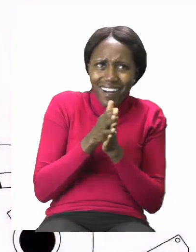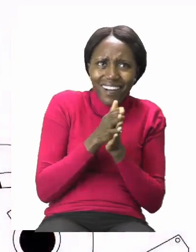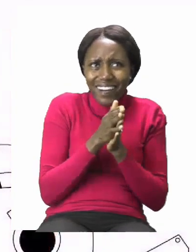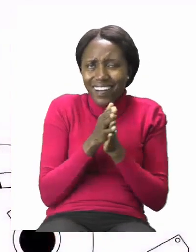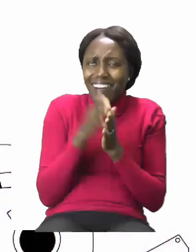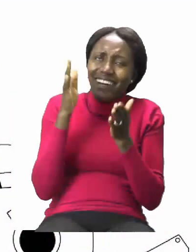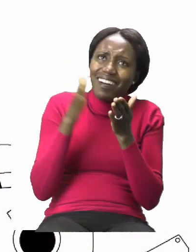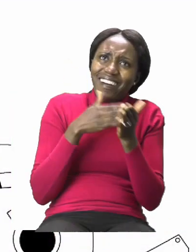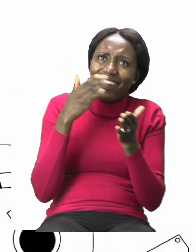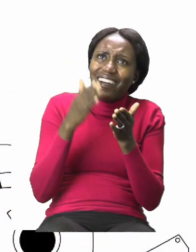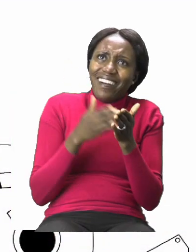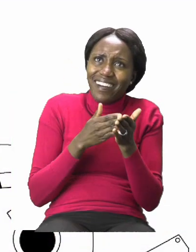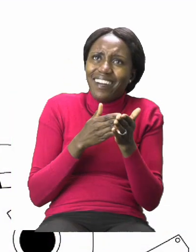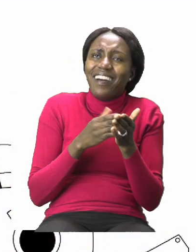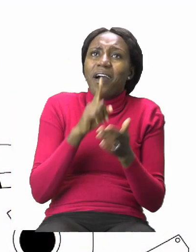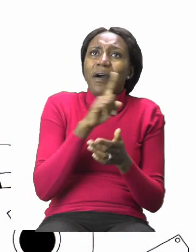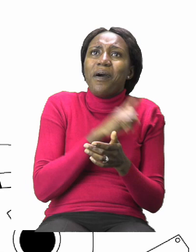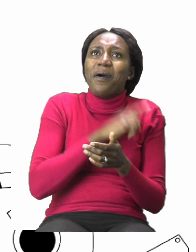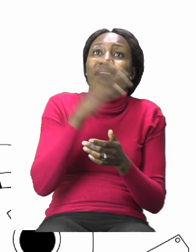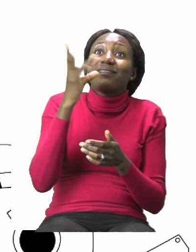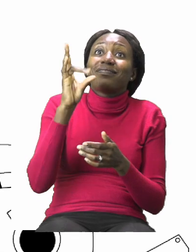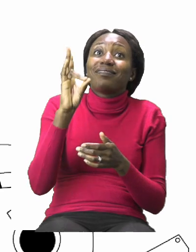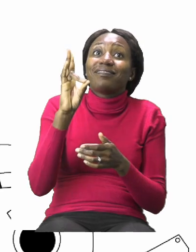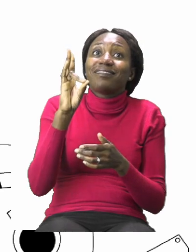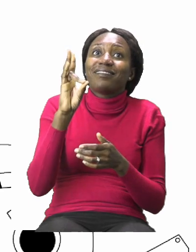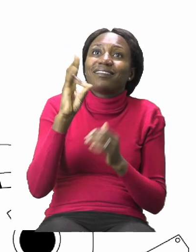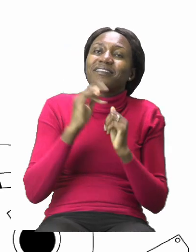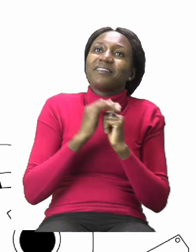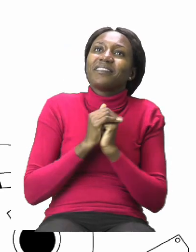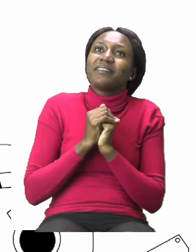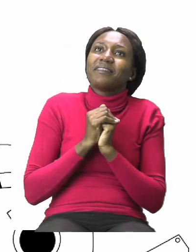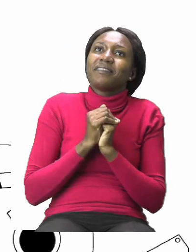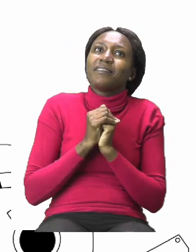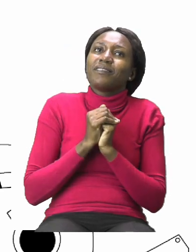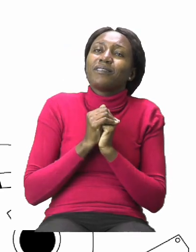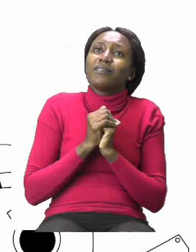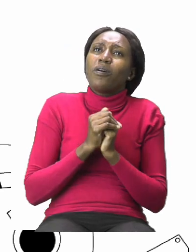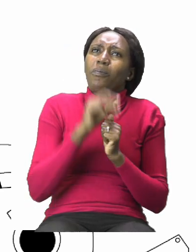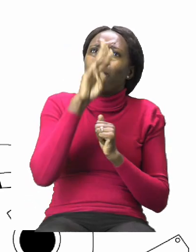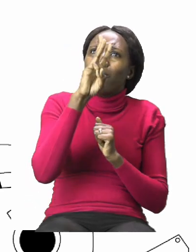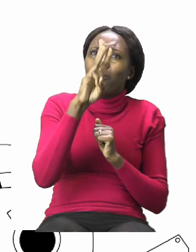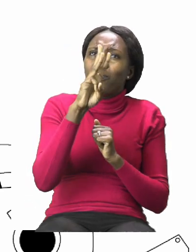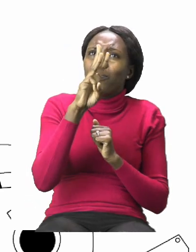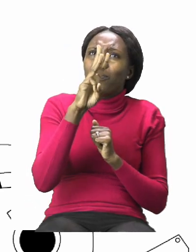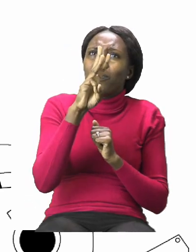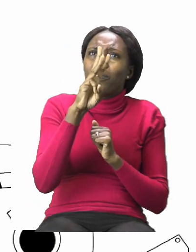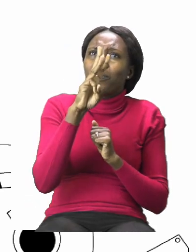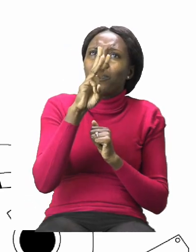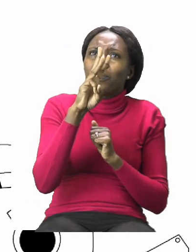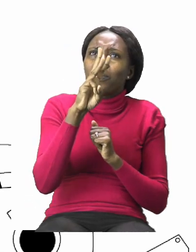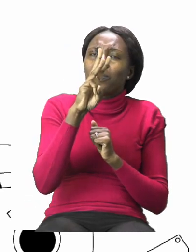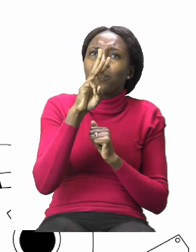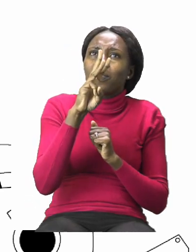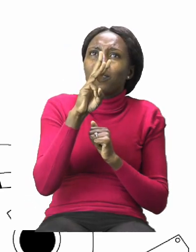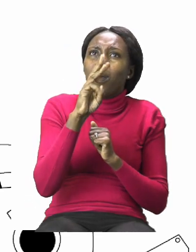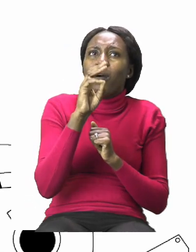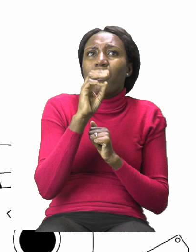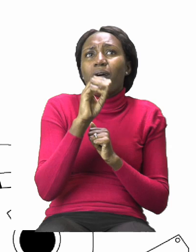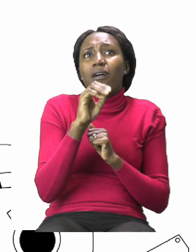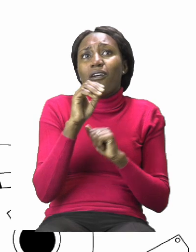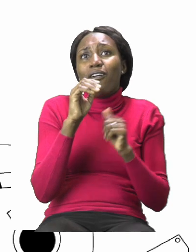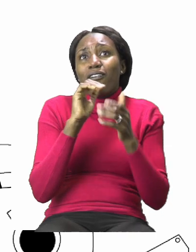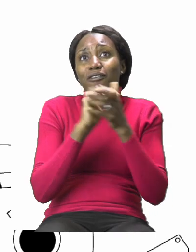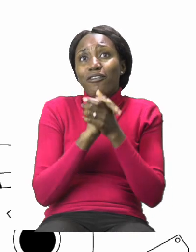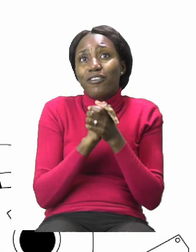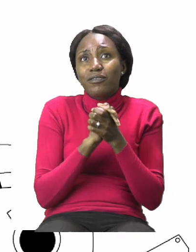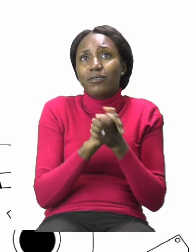page 17. On page 17, we have 3 lovely friends. Hello. Let's count